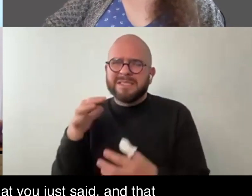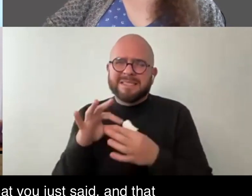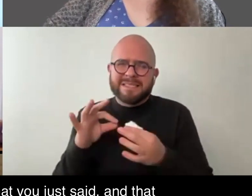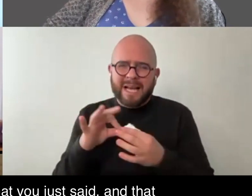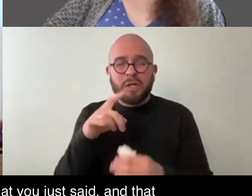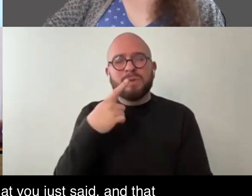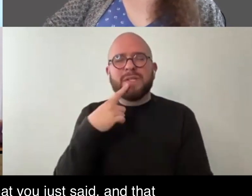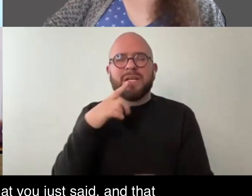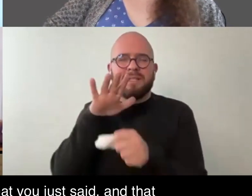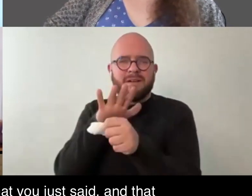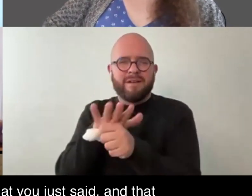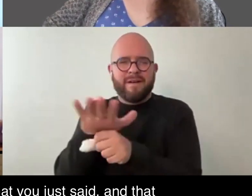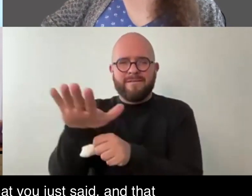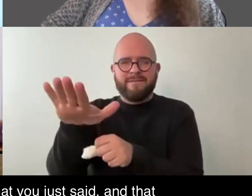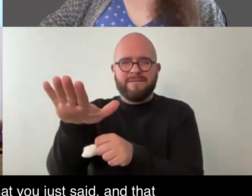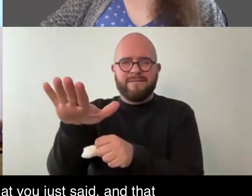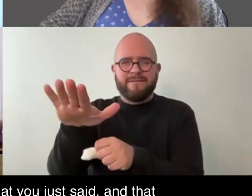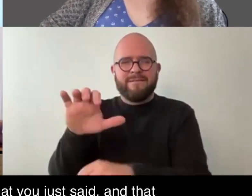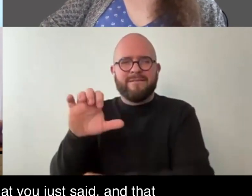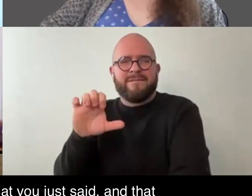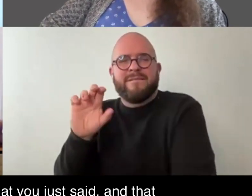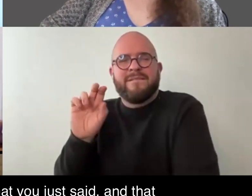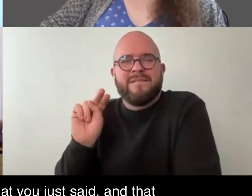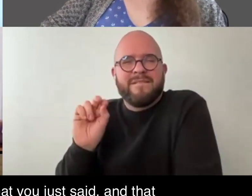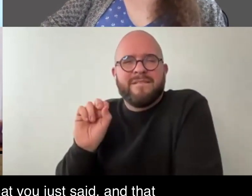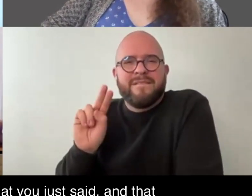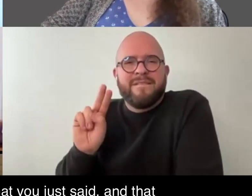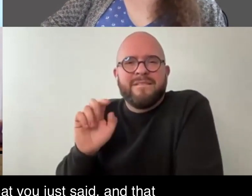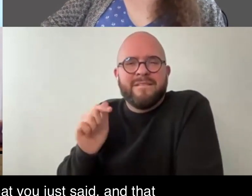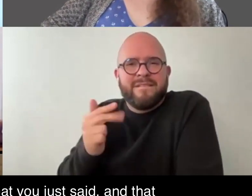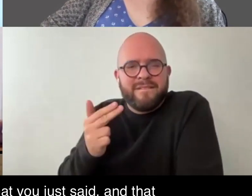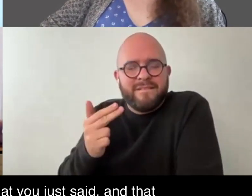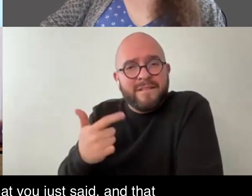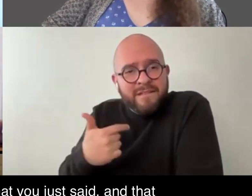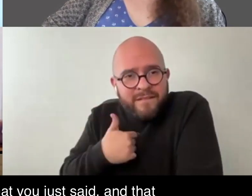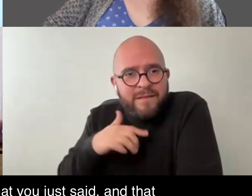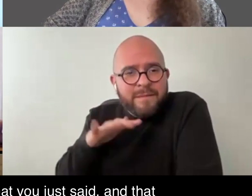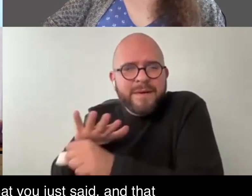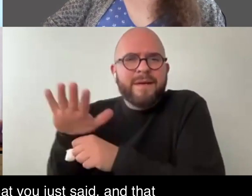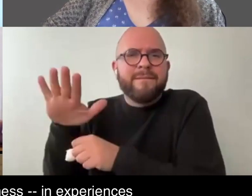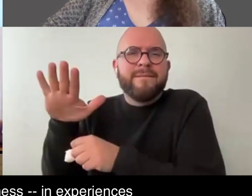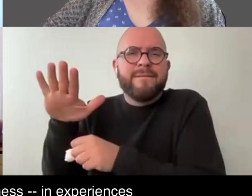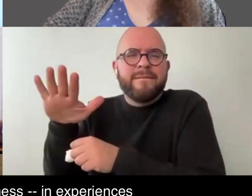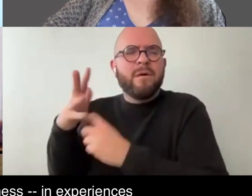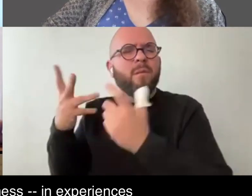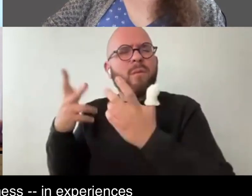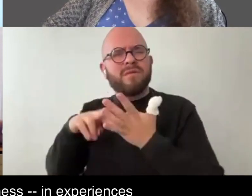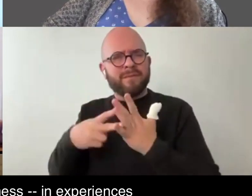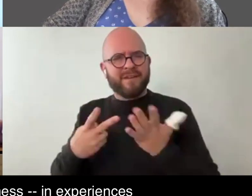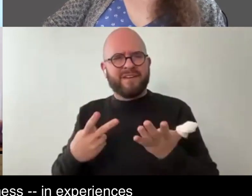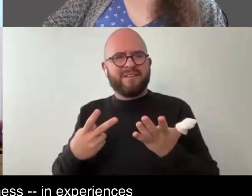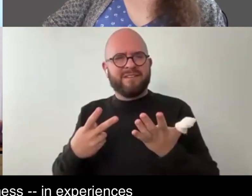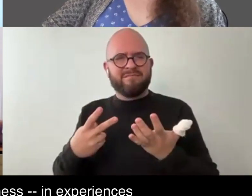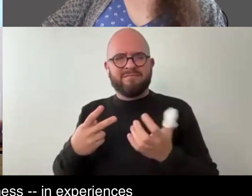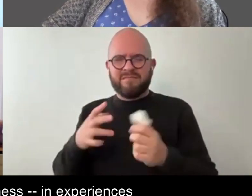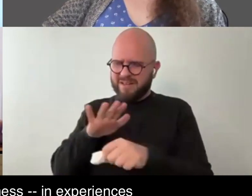enough. I am enough. What is enough? Who defines